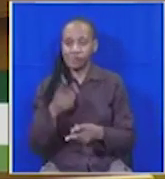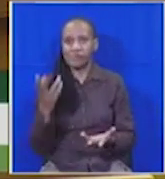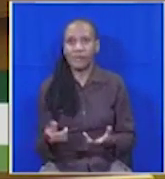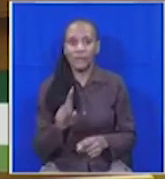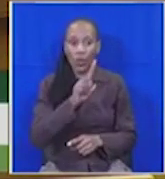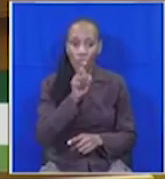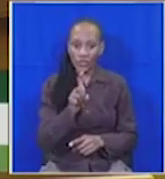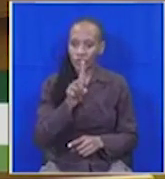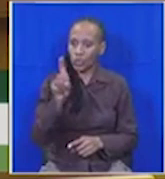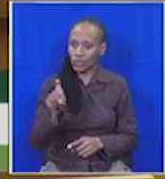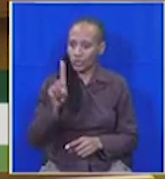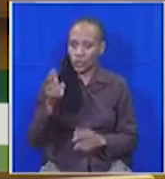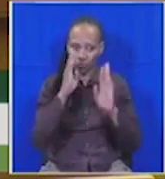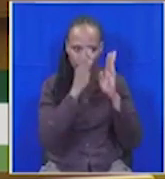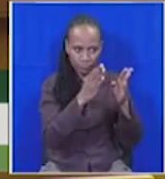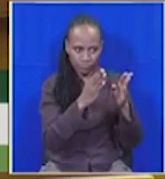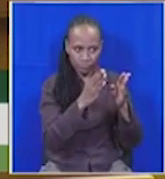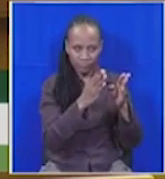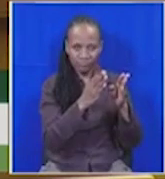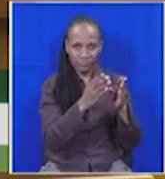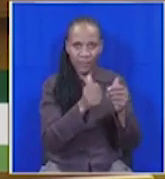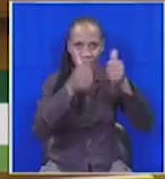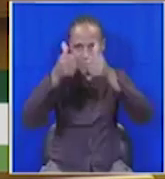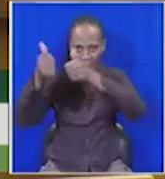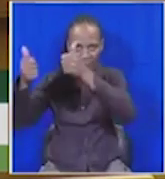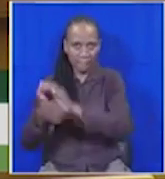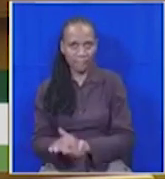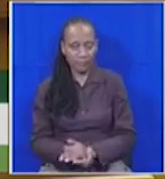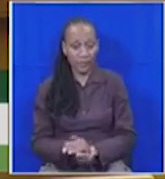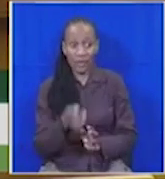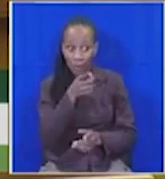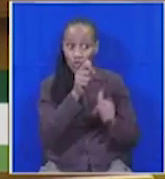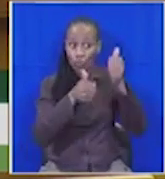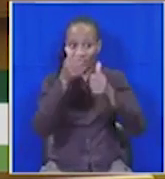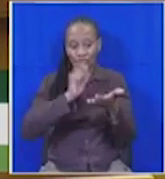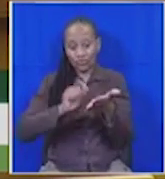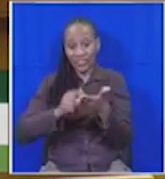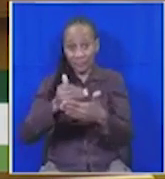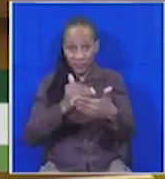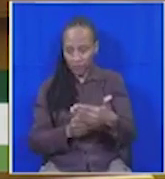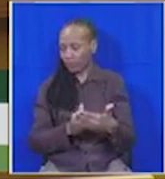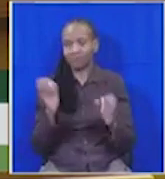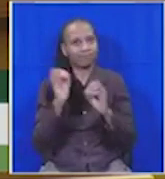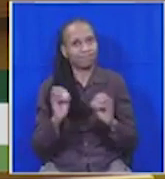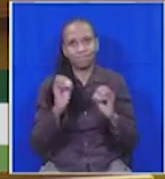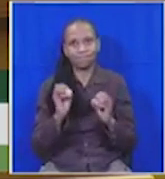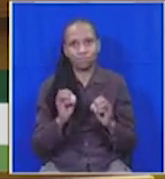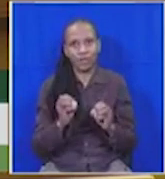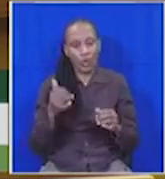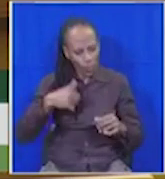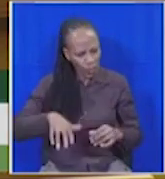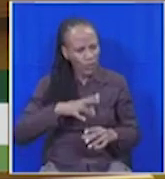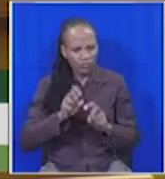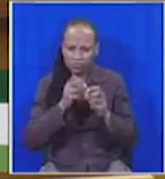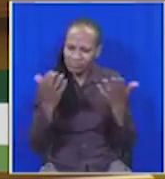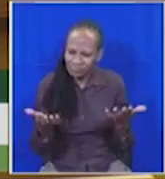without notice to the executive. Now, you see, those are the questions, unscripted questions. Now, what we wanted to ascertain is how